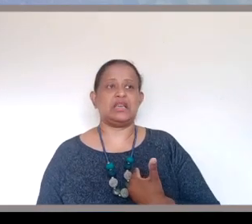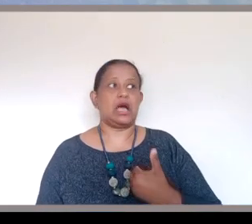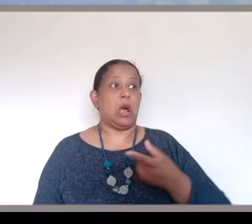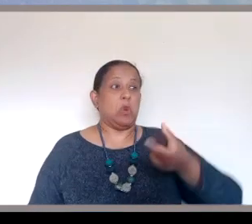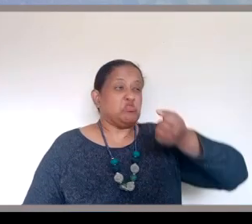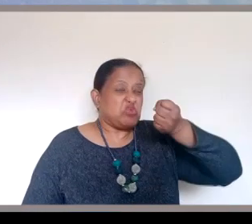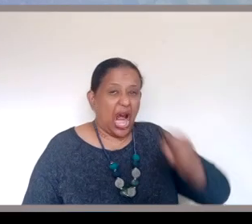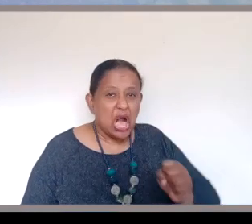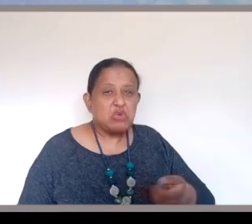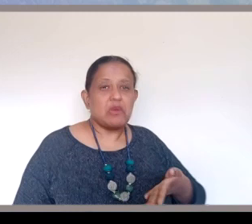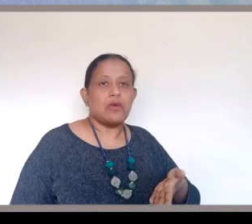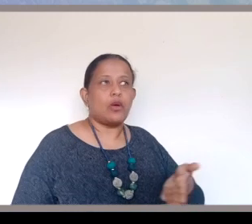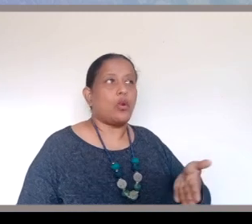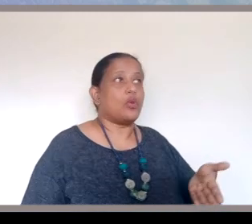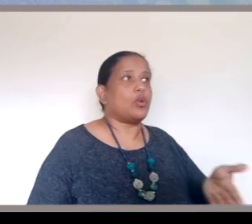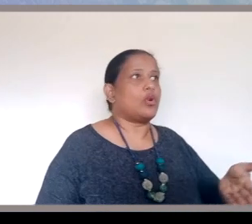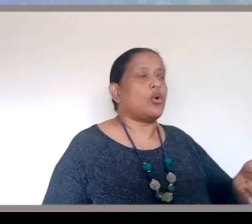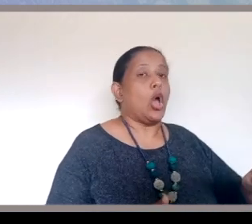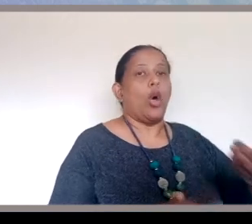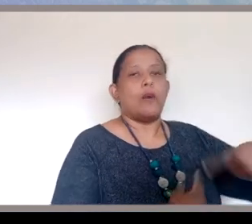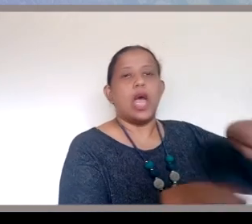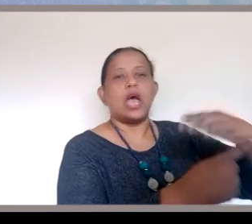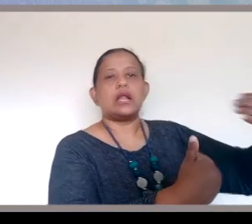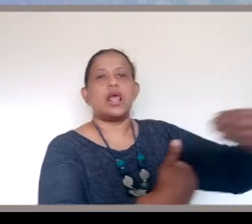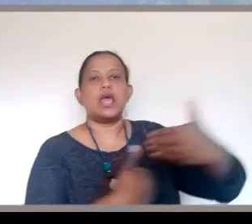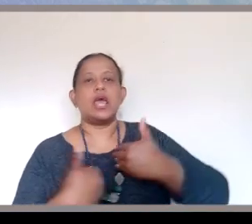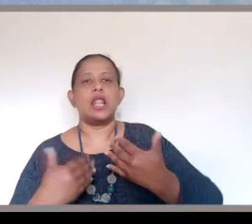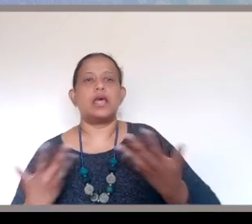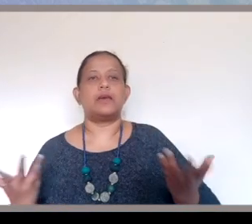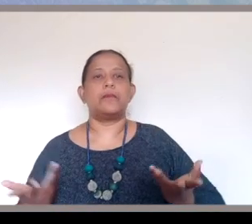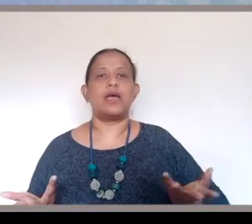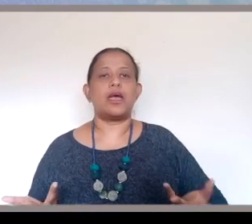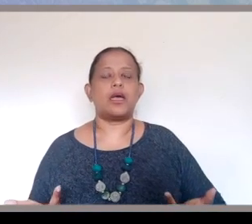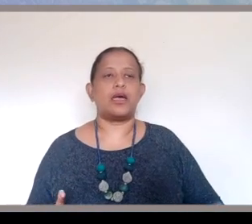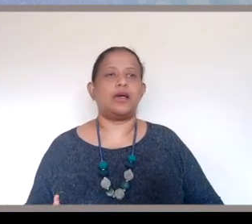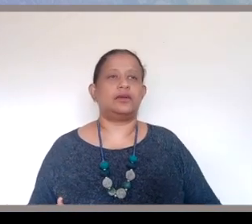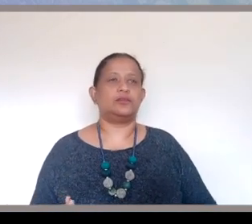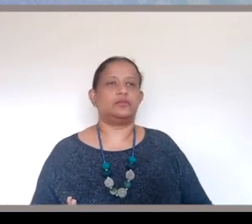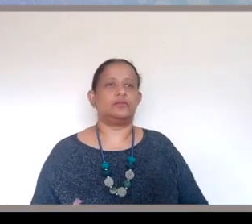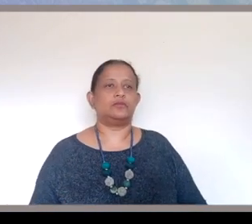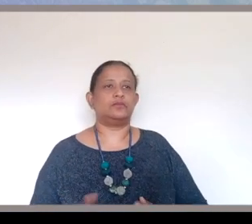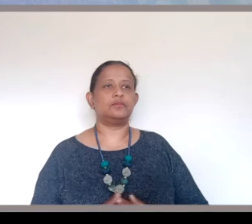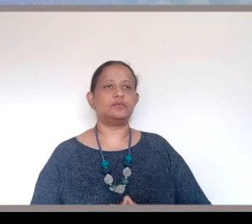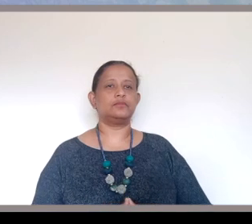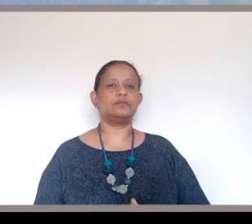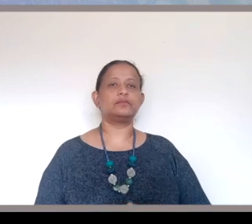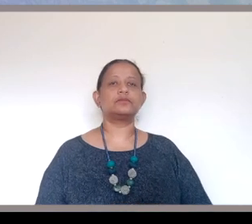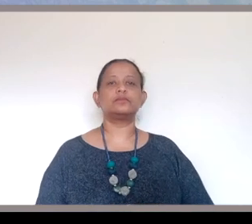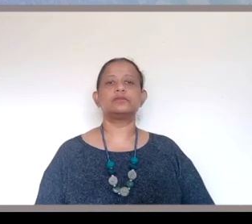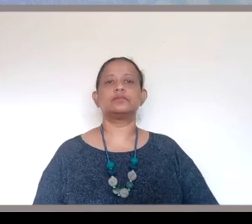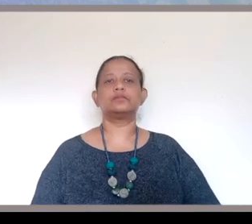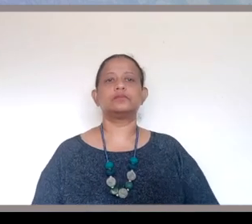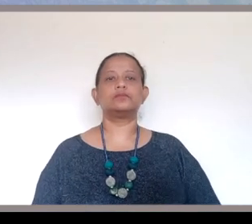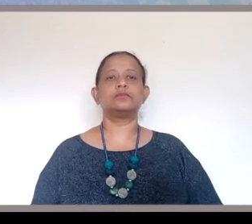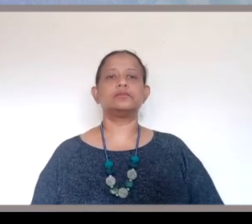and starts in your imagination results in an action. The battle starts with your thoughts.